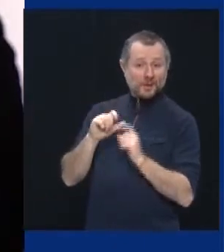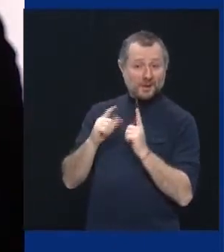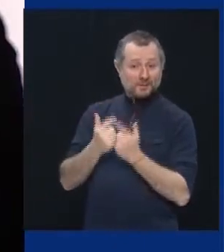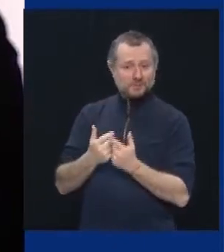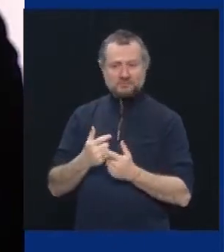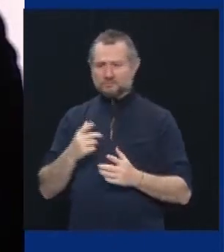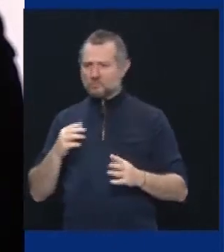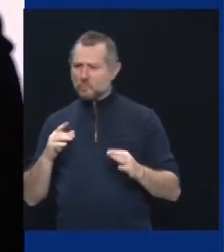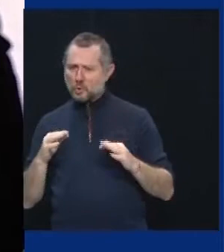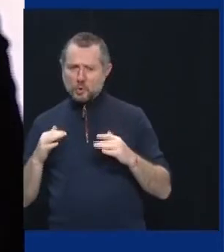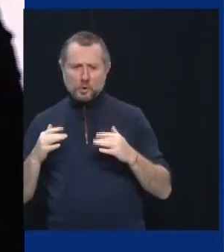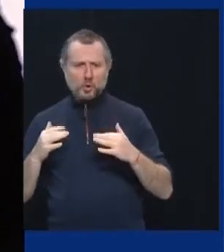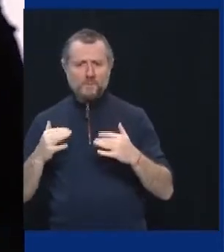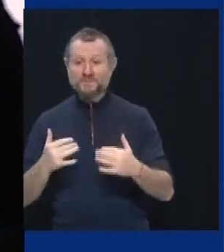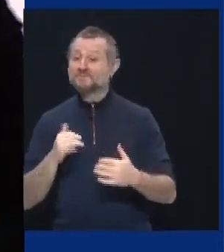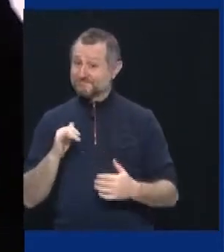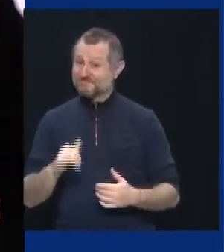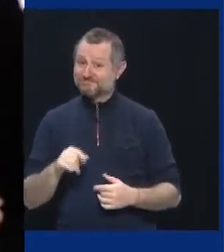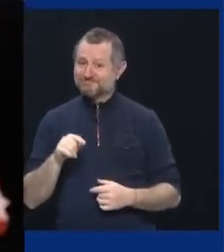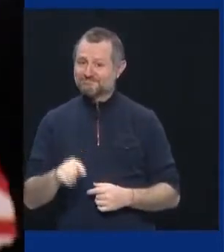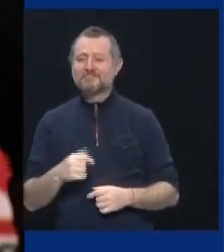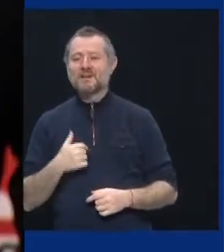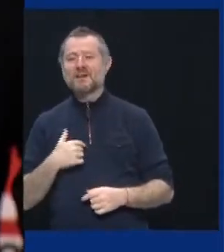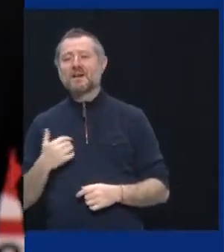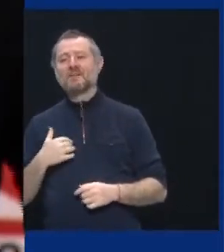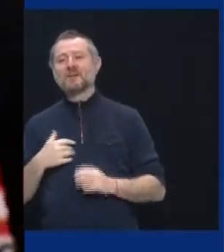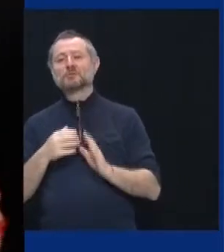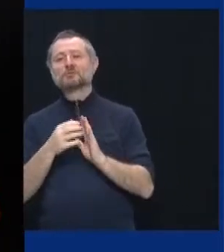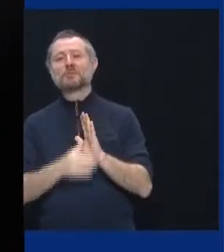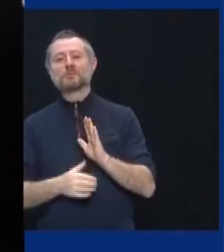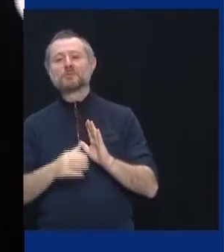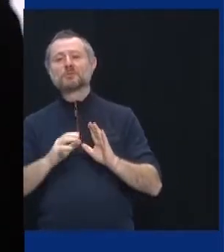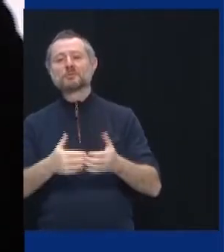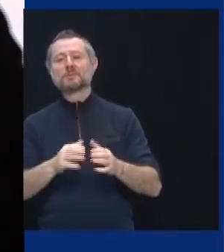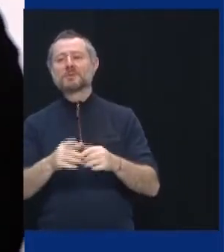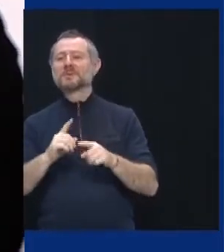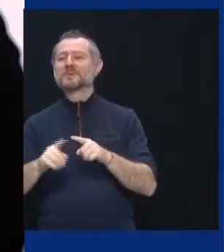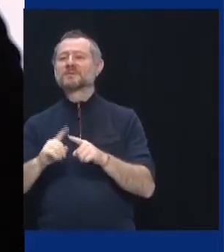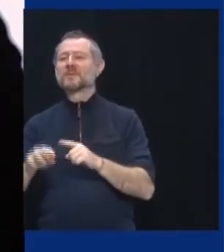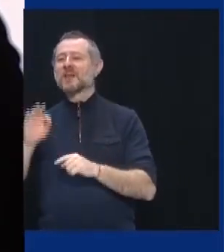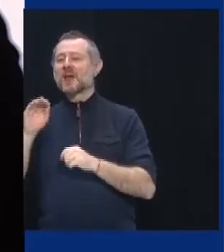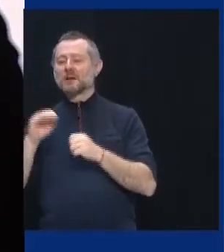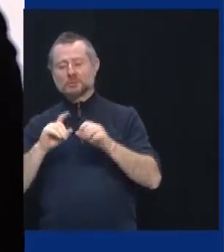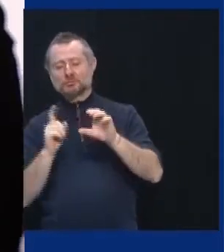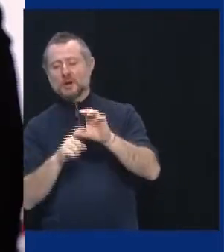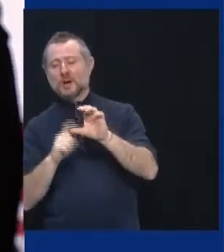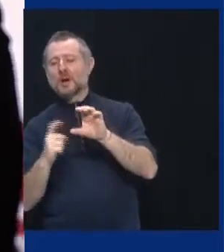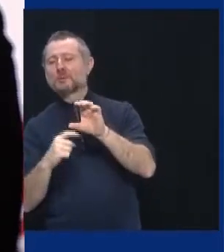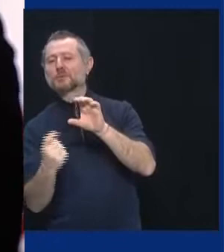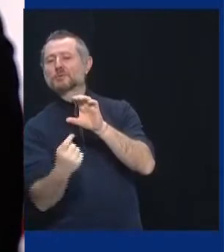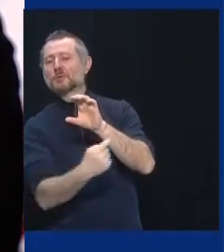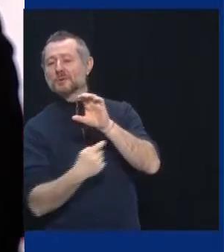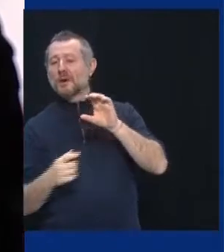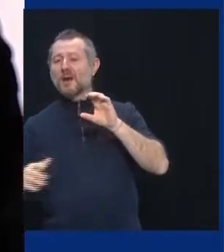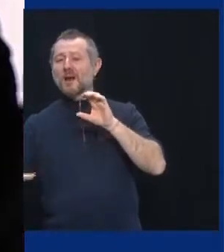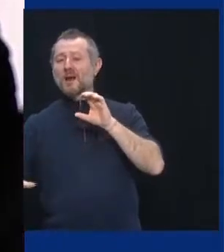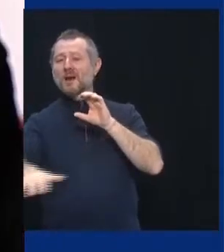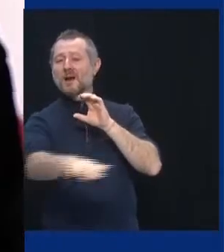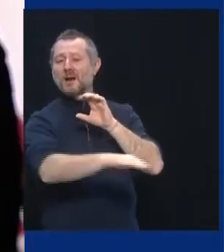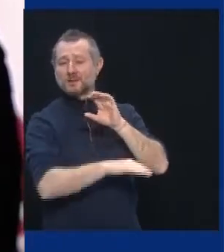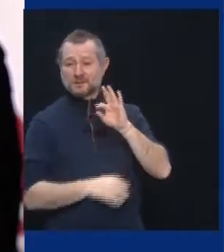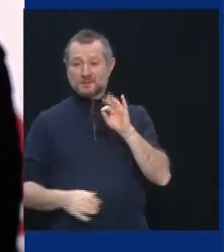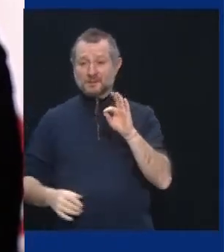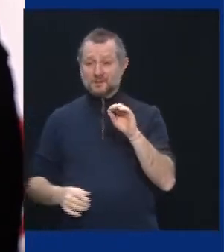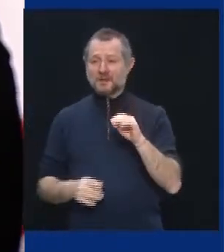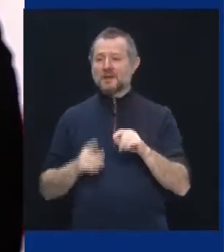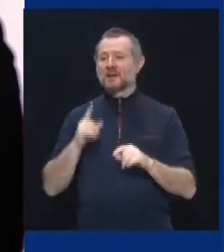have affiliates in 90 communities, including here in New York, New York Urban League, one of 90 Urban League affiliates around the